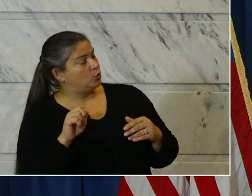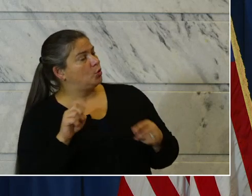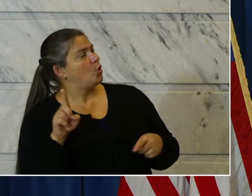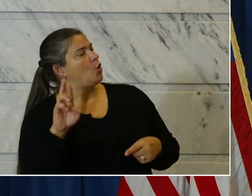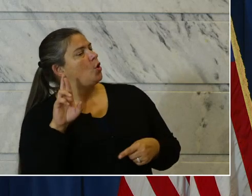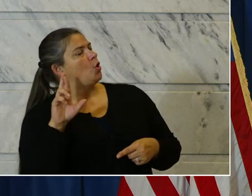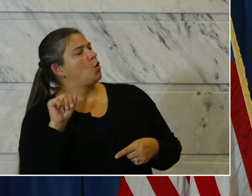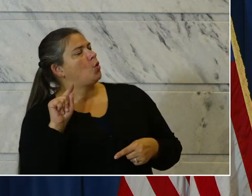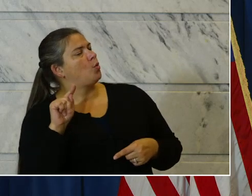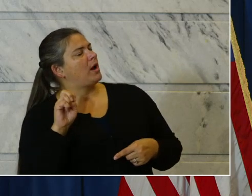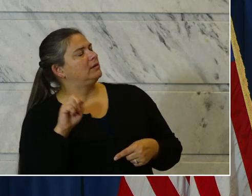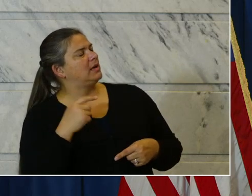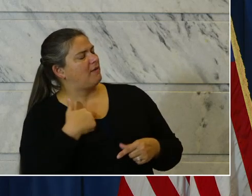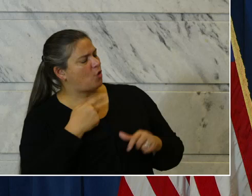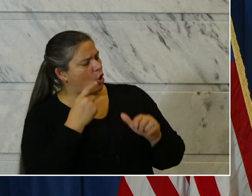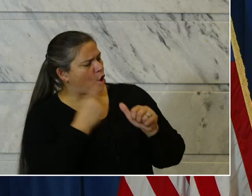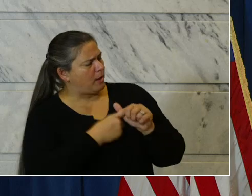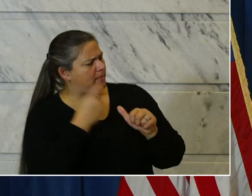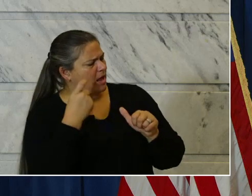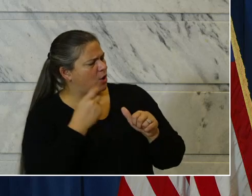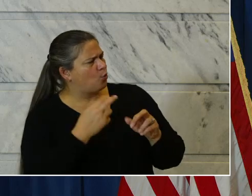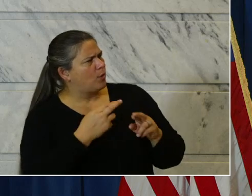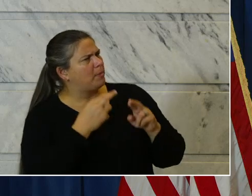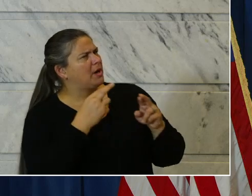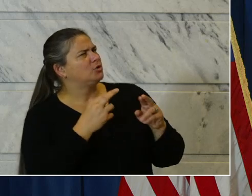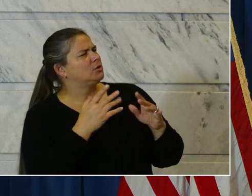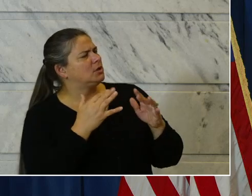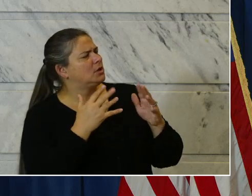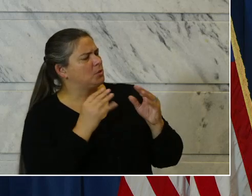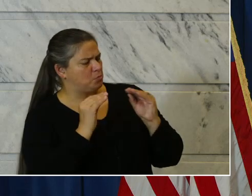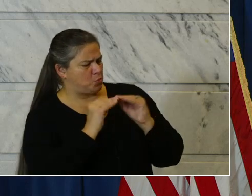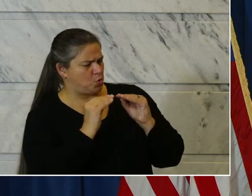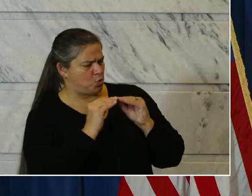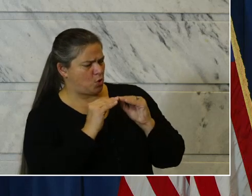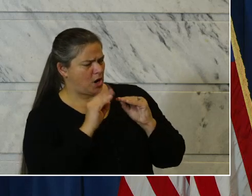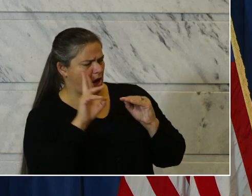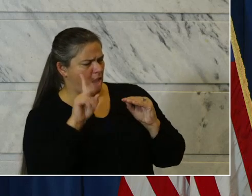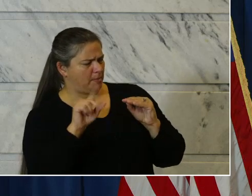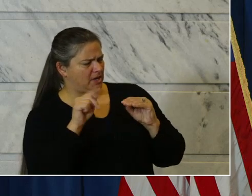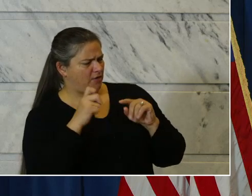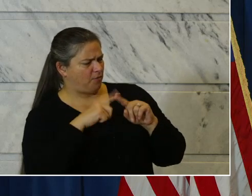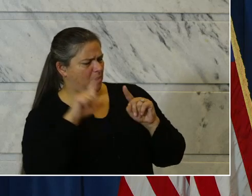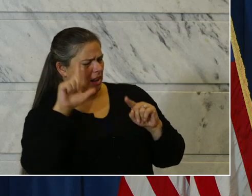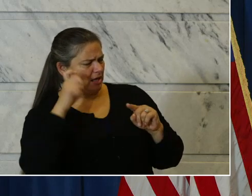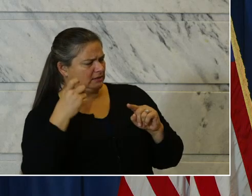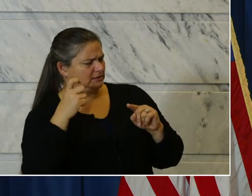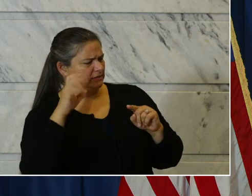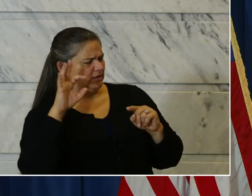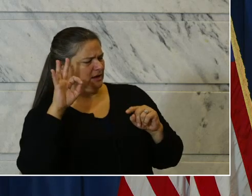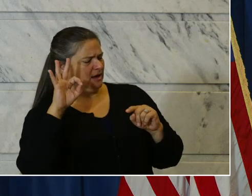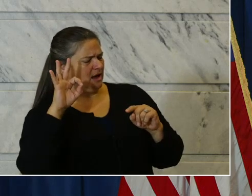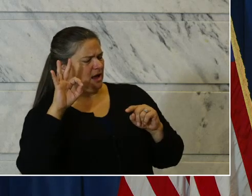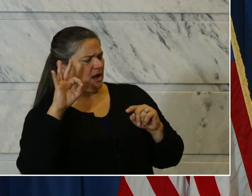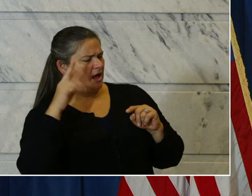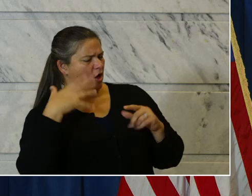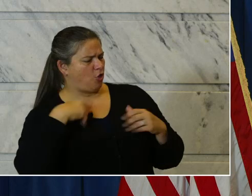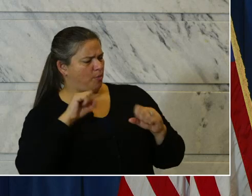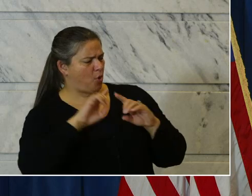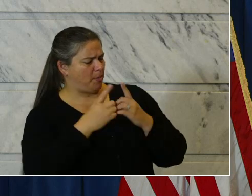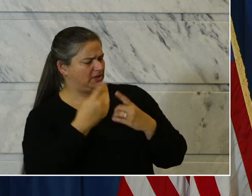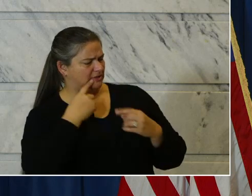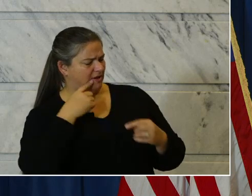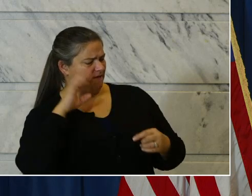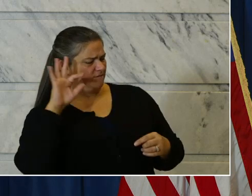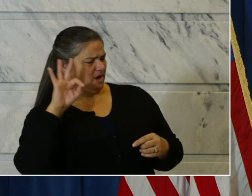with automatic recommendations. But more up-to-date numbers from Lexington Fayette County Health Department show Fayette County